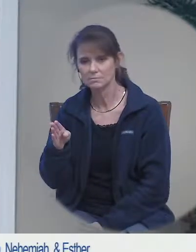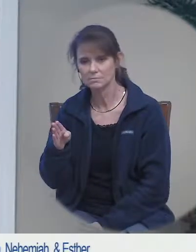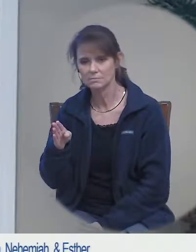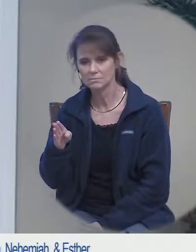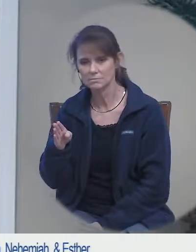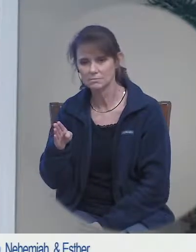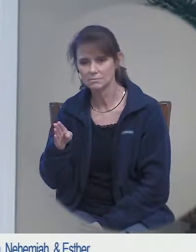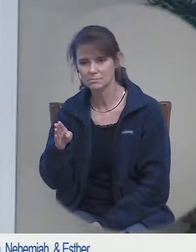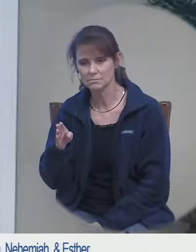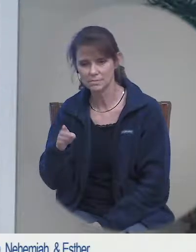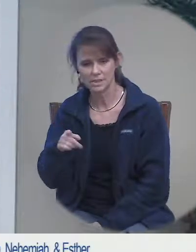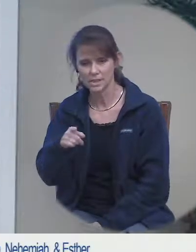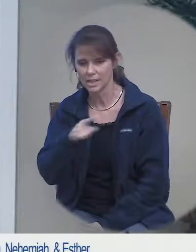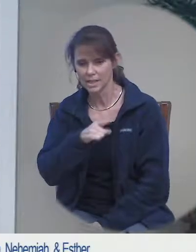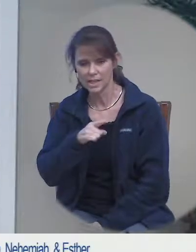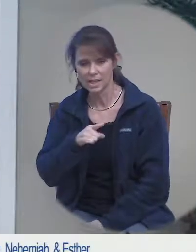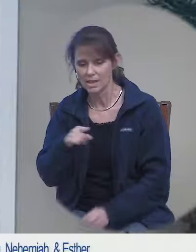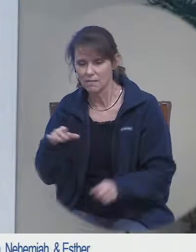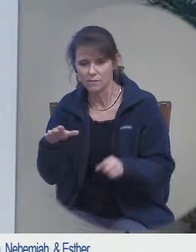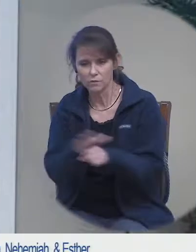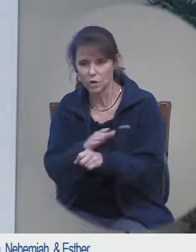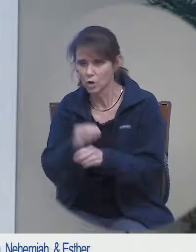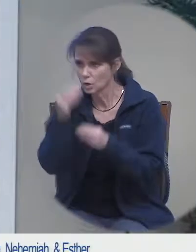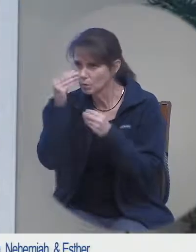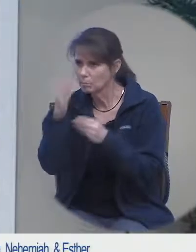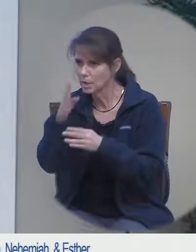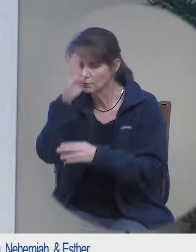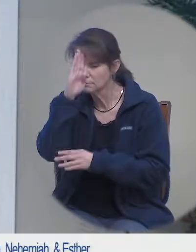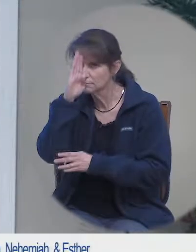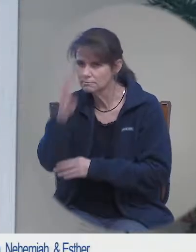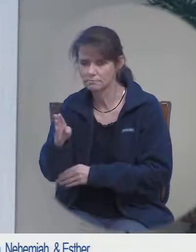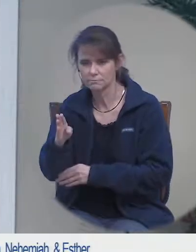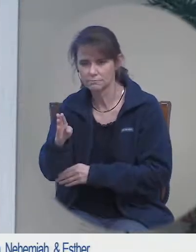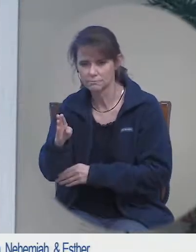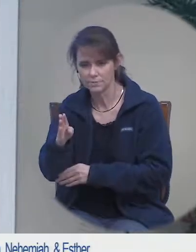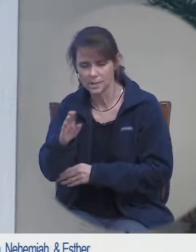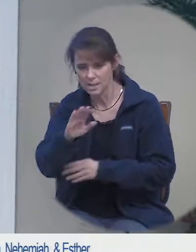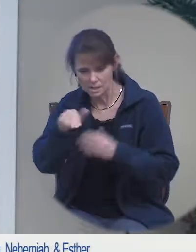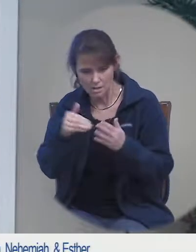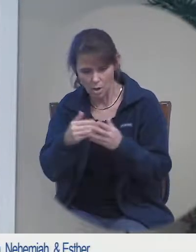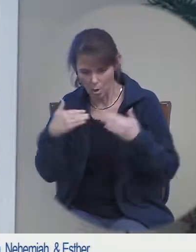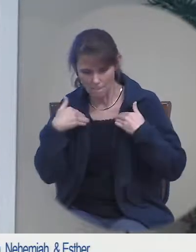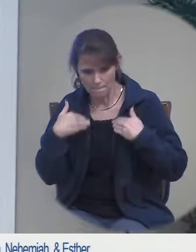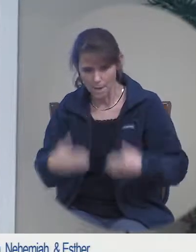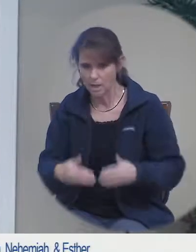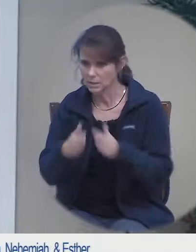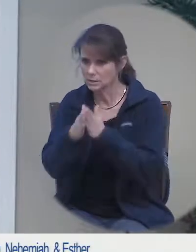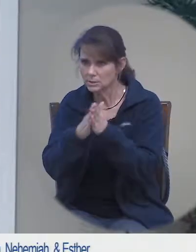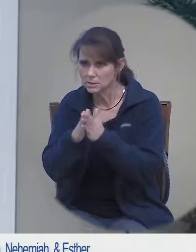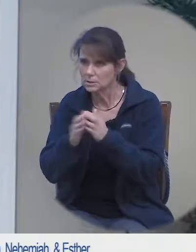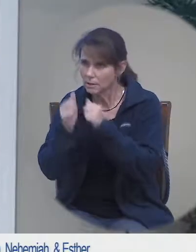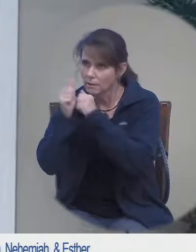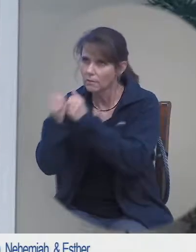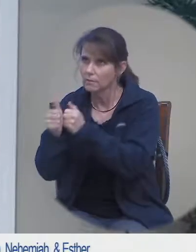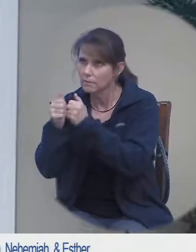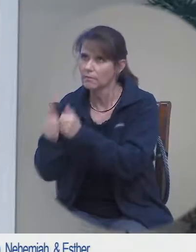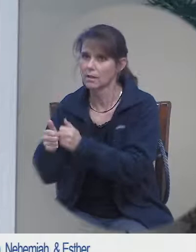would call tactlessness. Pervading every atom of his being was a flaming zeal for the Lord and for his work.